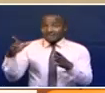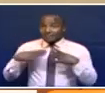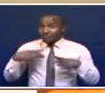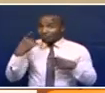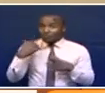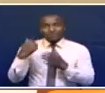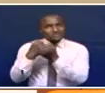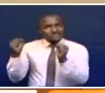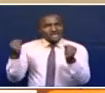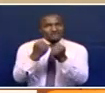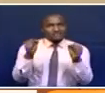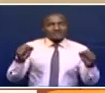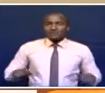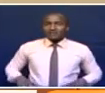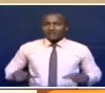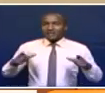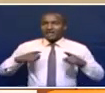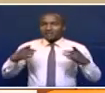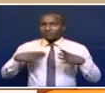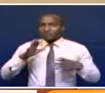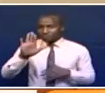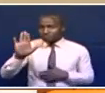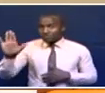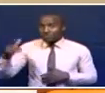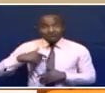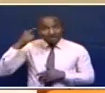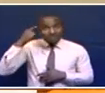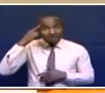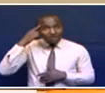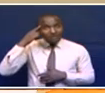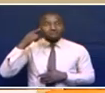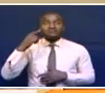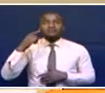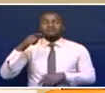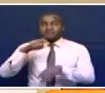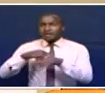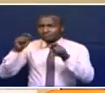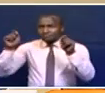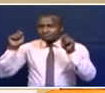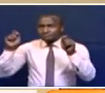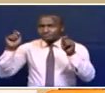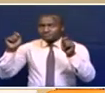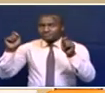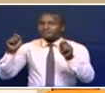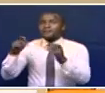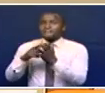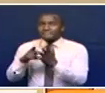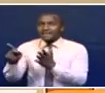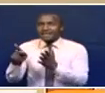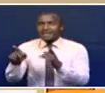business of saving lives. All right? And I remember their clarion call when they were on strike was pay as you